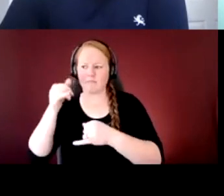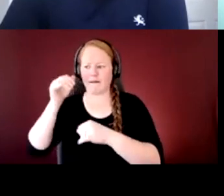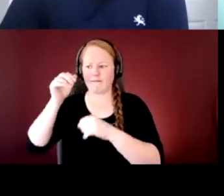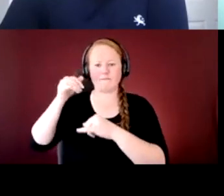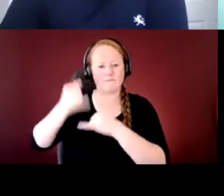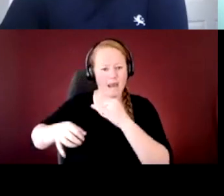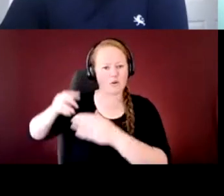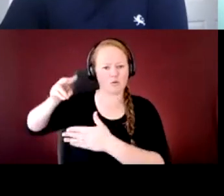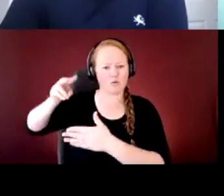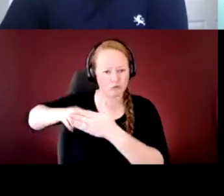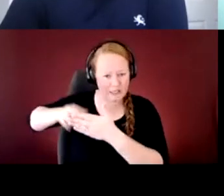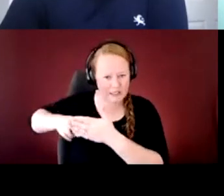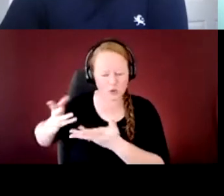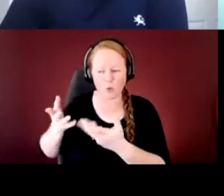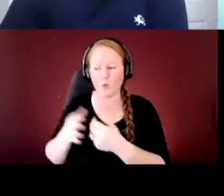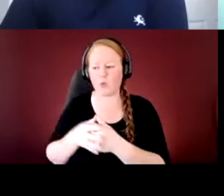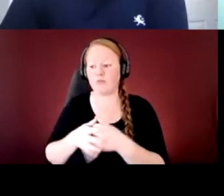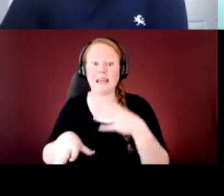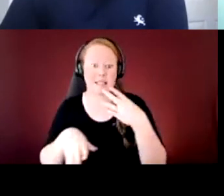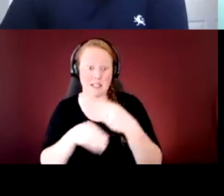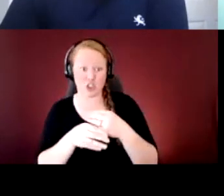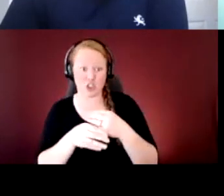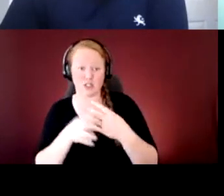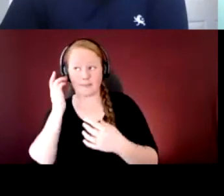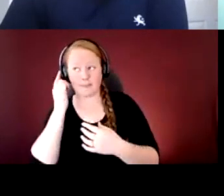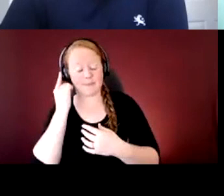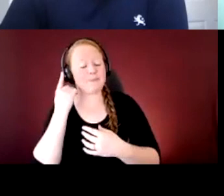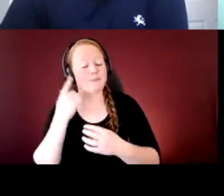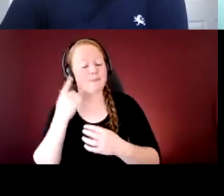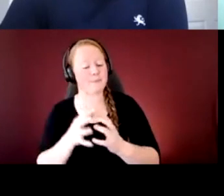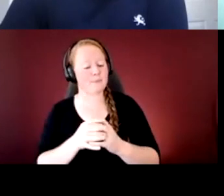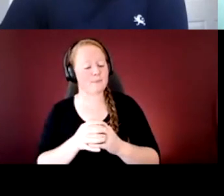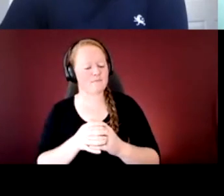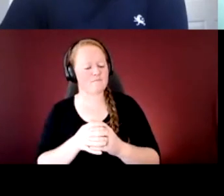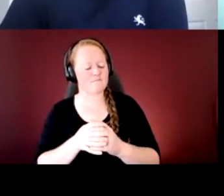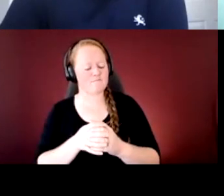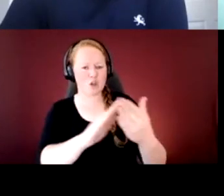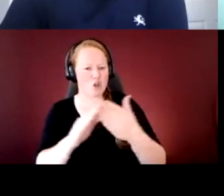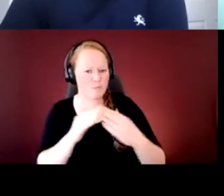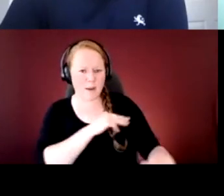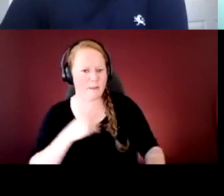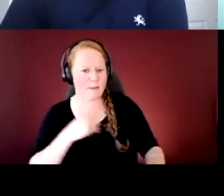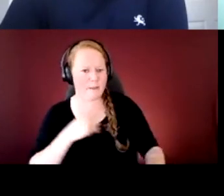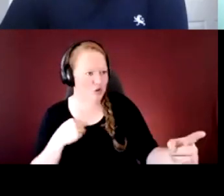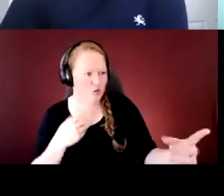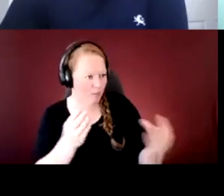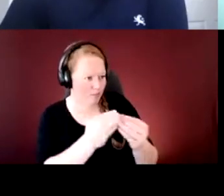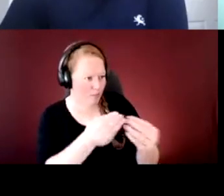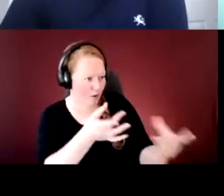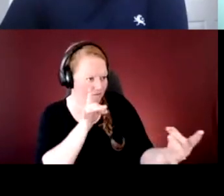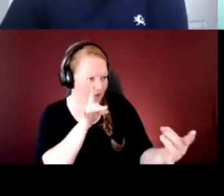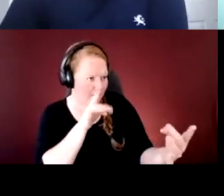And then in addition, if community members have additional feedback on the plan